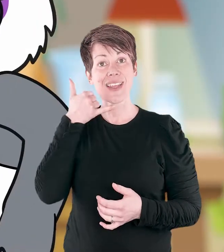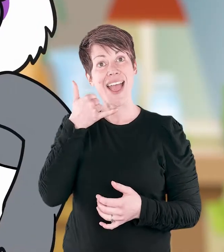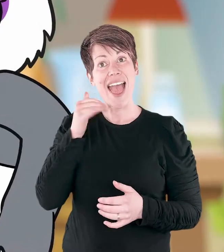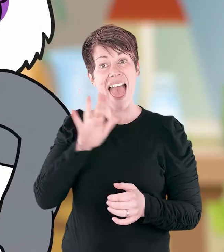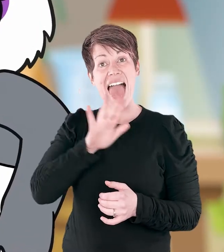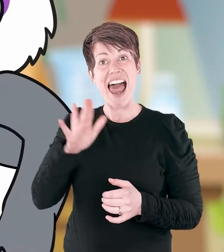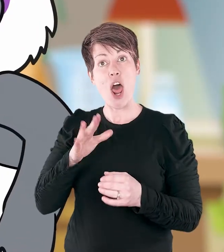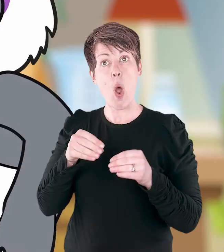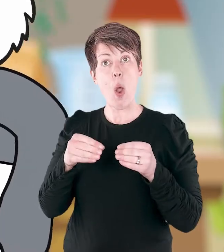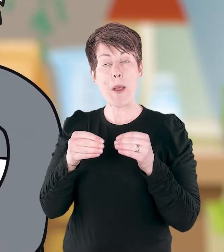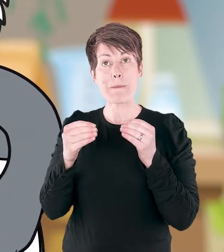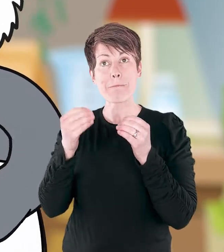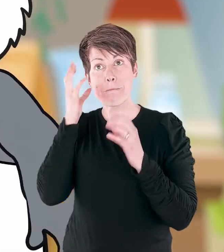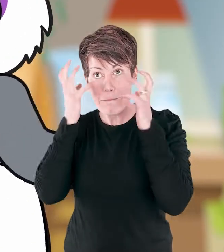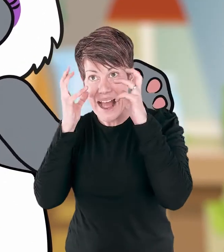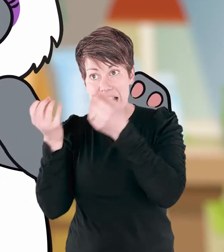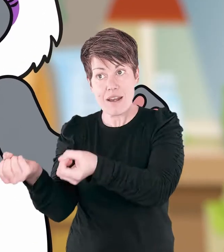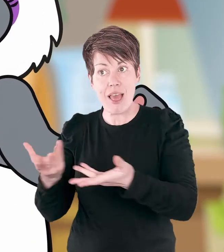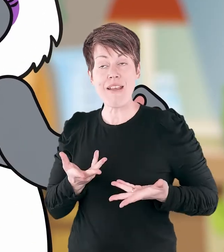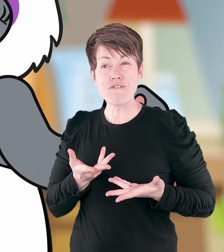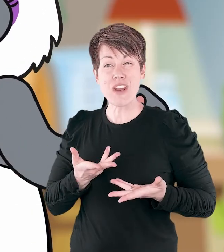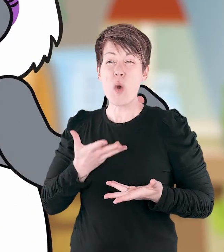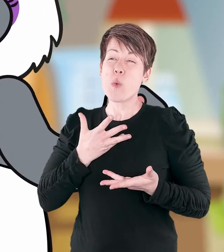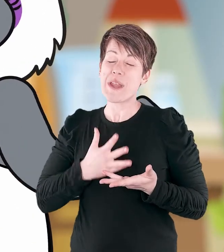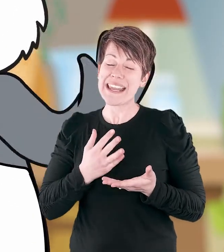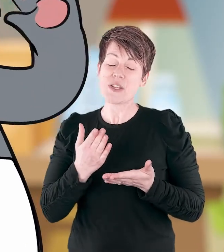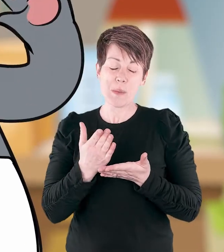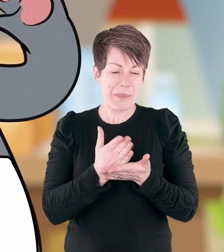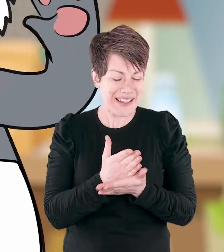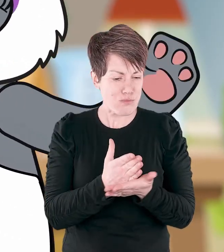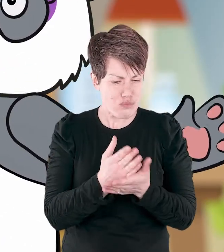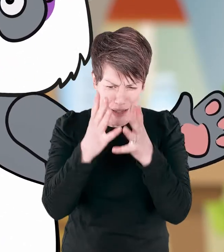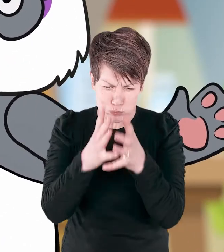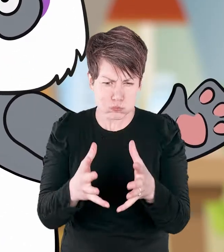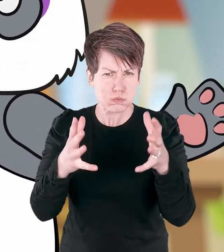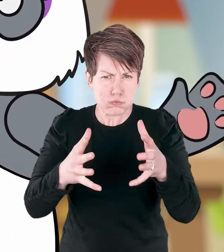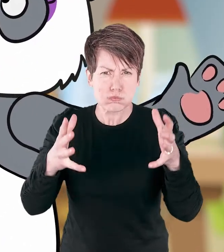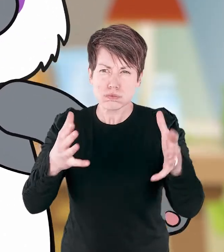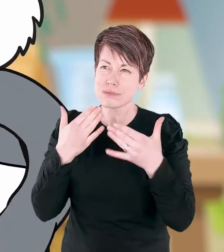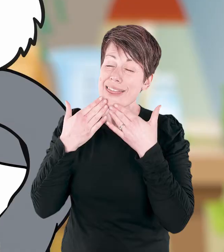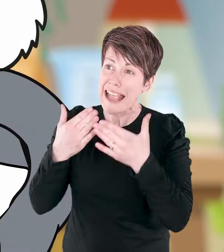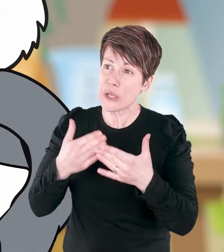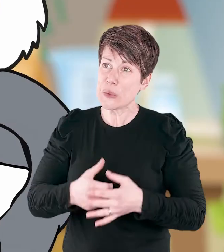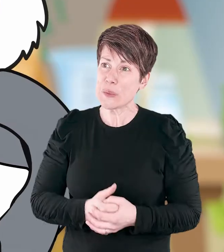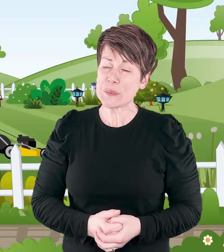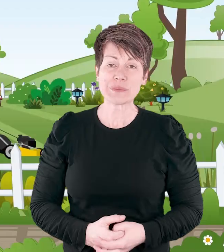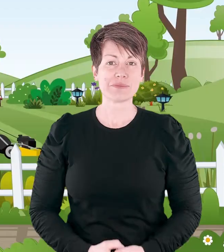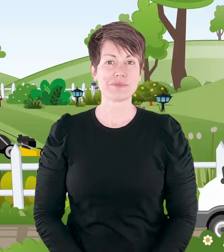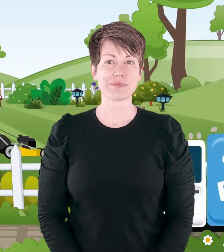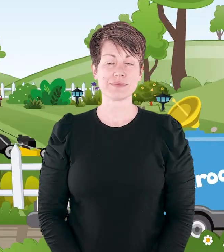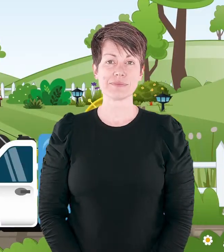Hello, Pandaroo Delivery? Oh, yes, we need something to make Lulu's bamboo dough really big. Thank you.